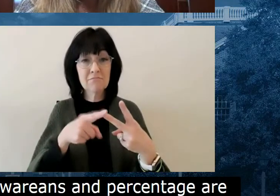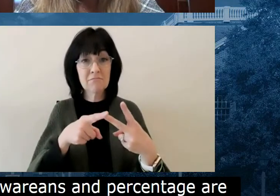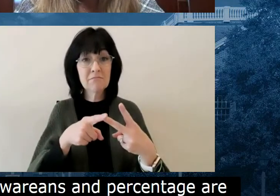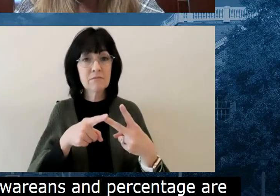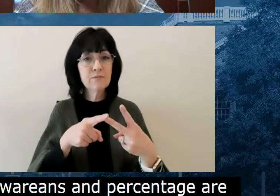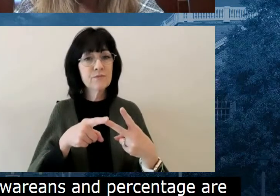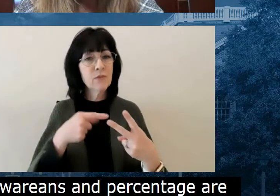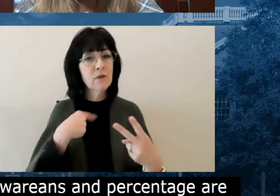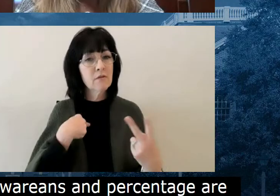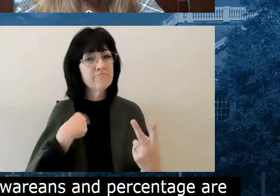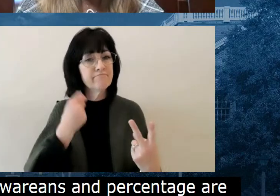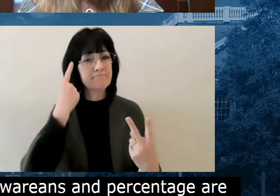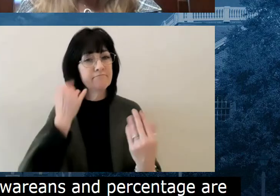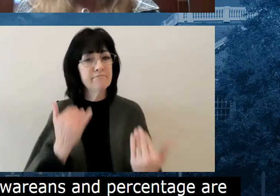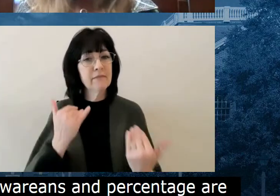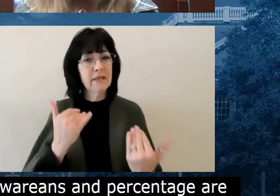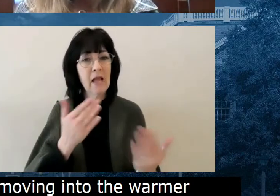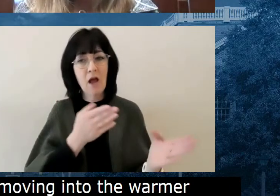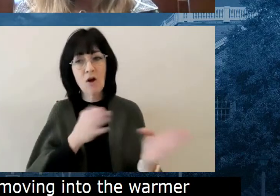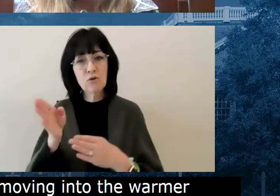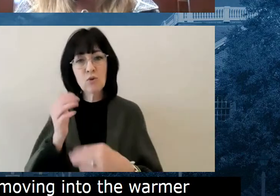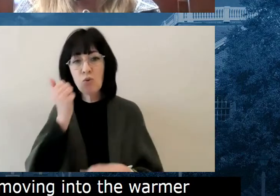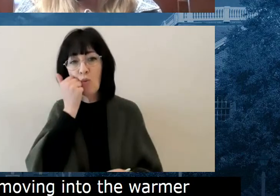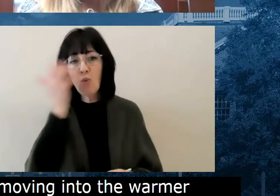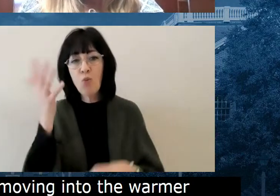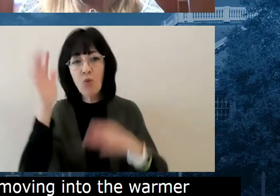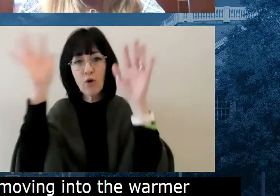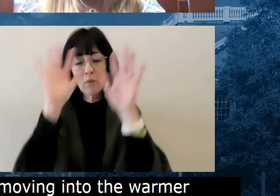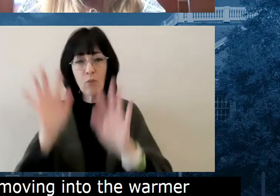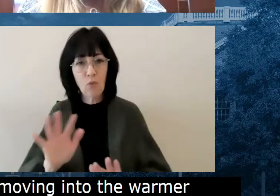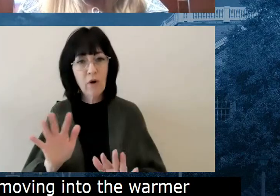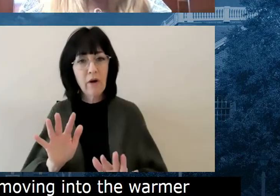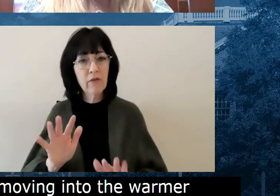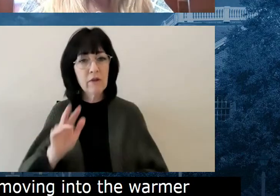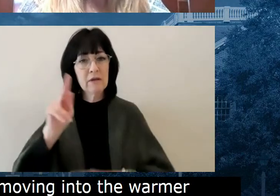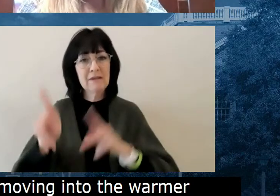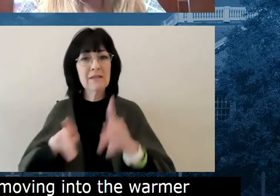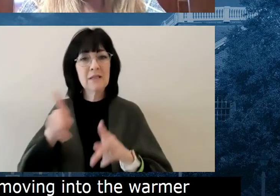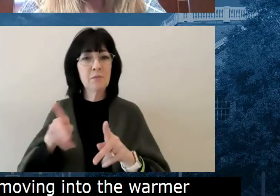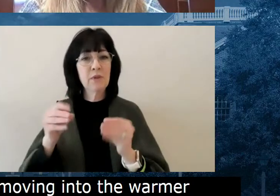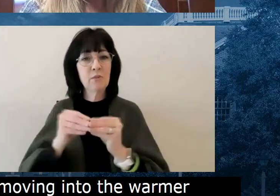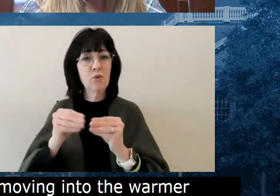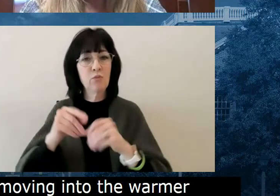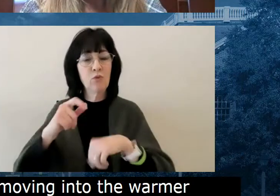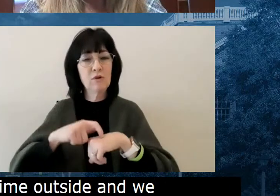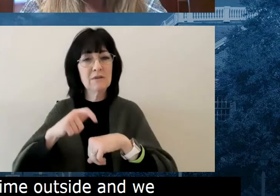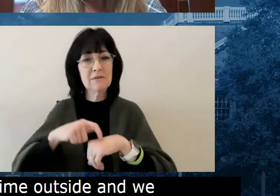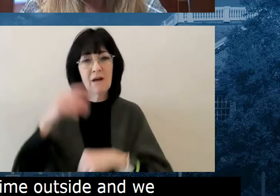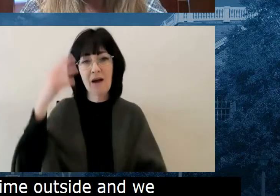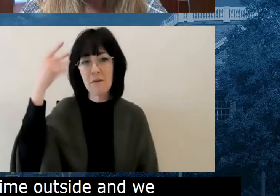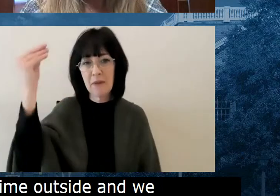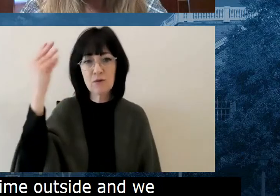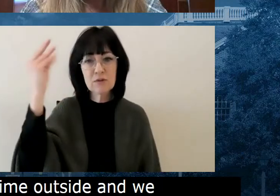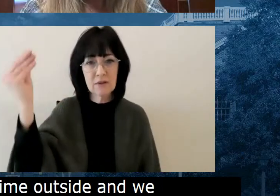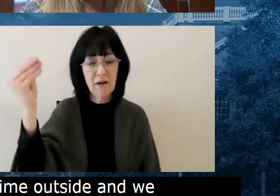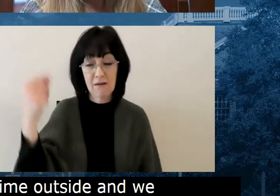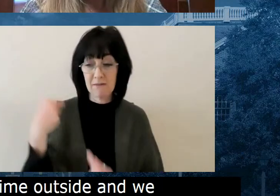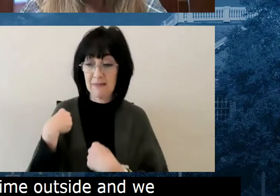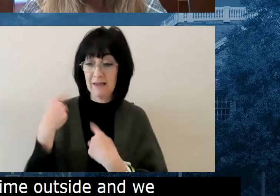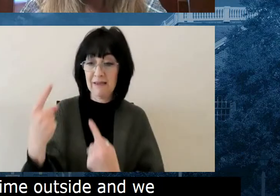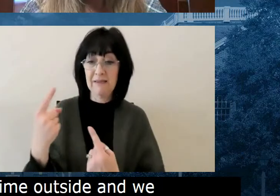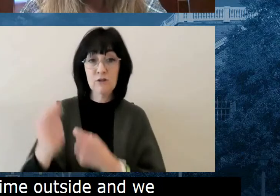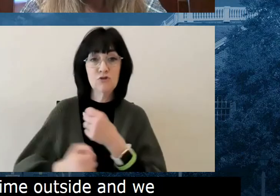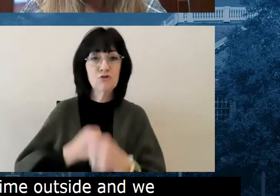the warmer months where people are spending more time outside. And we've learned over the last year with COVID that